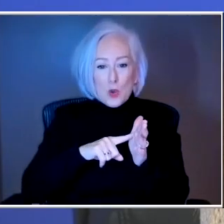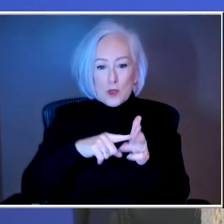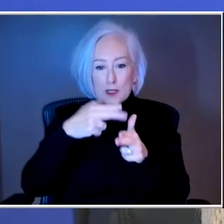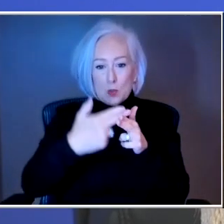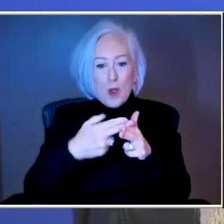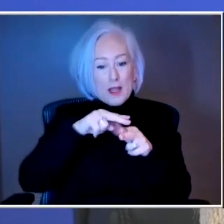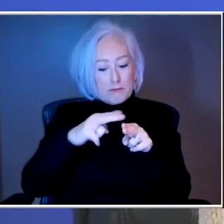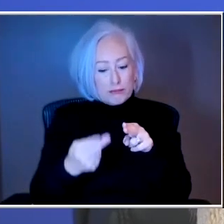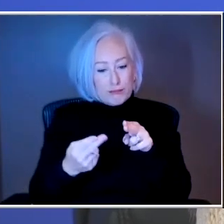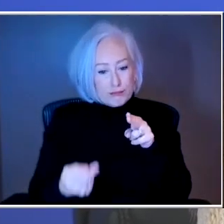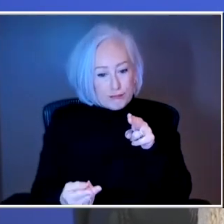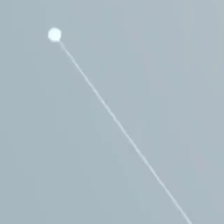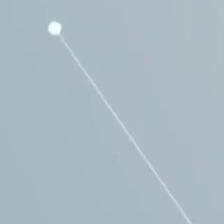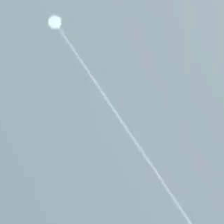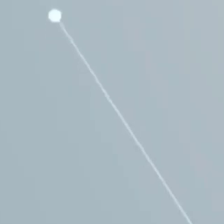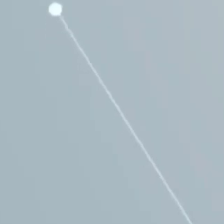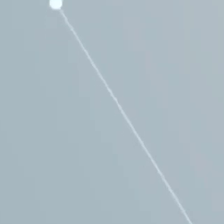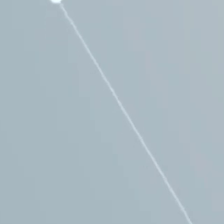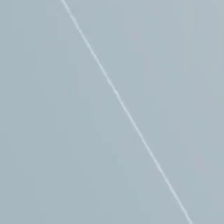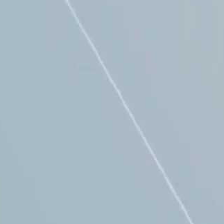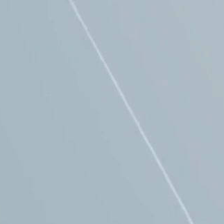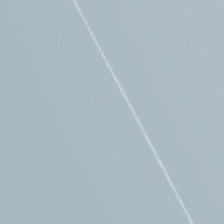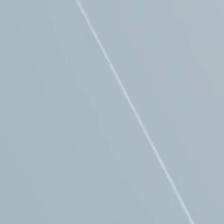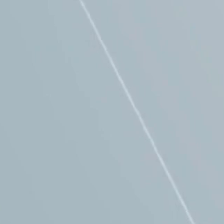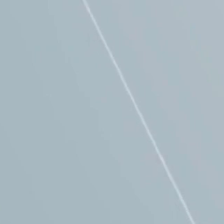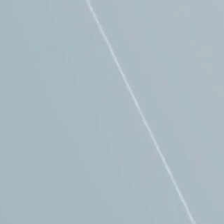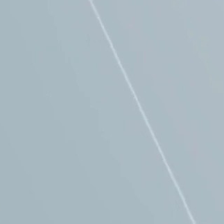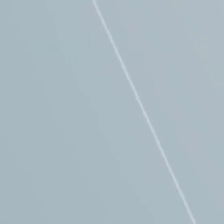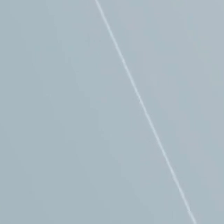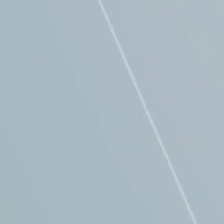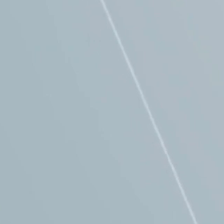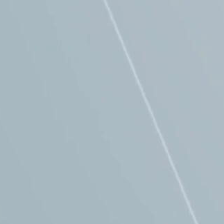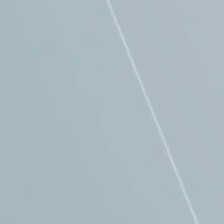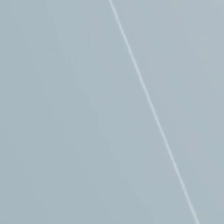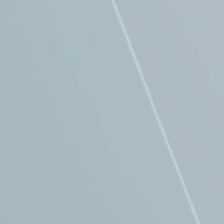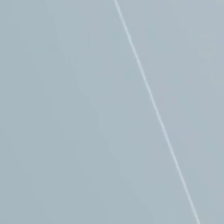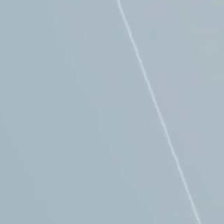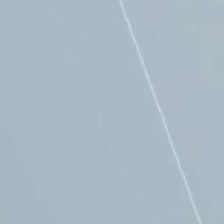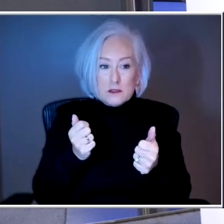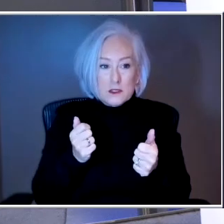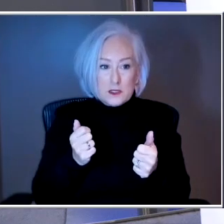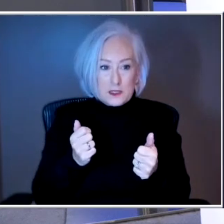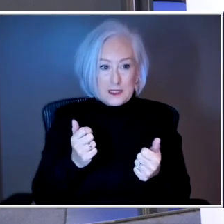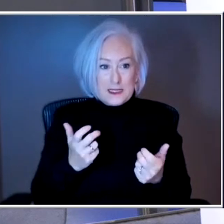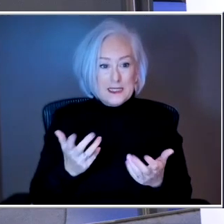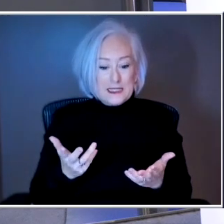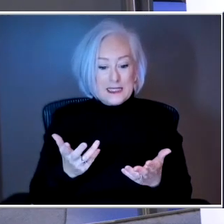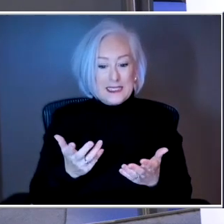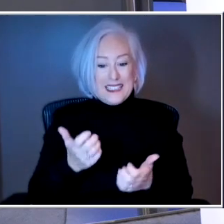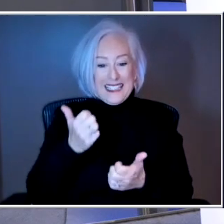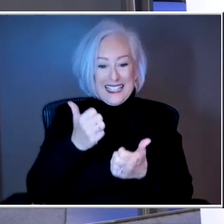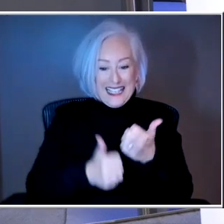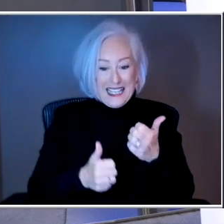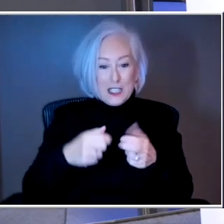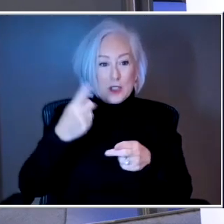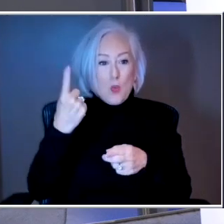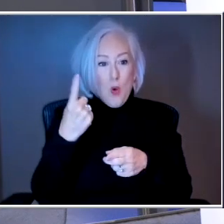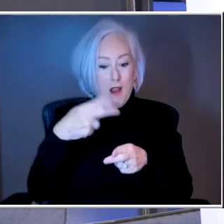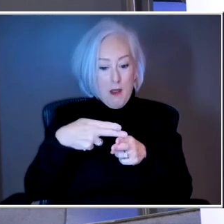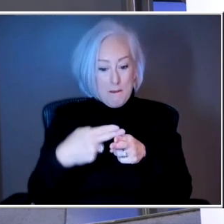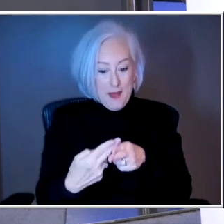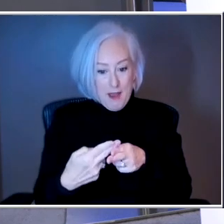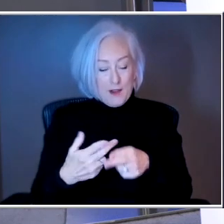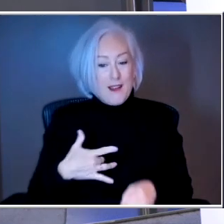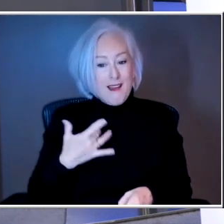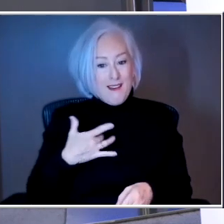I noticed the weight coming off pretty quickly. And each pound felt good. Every time I